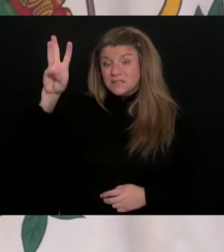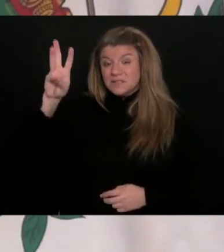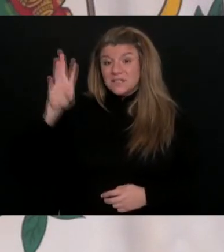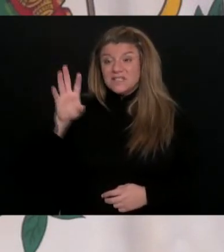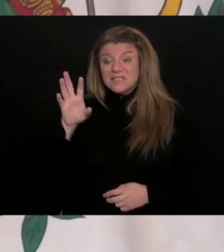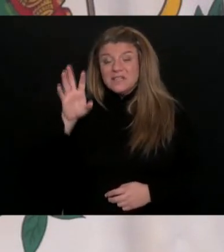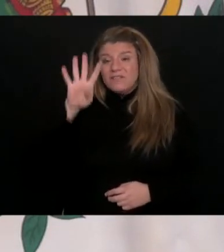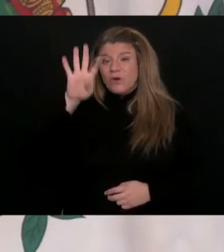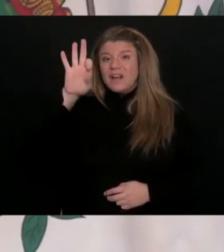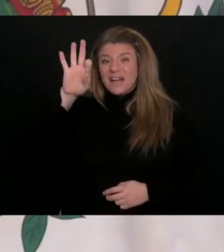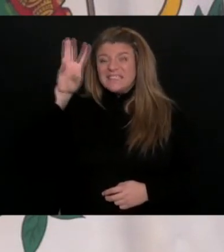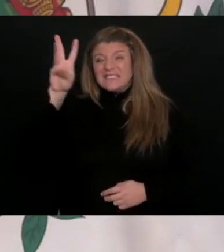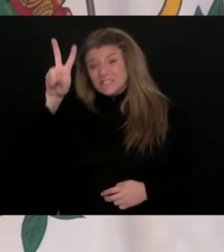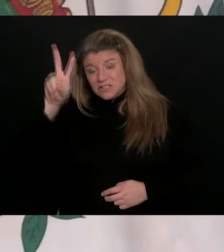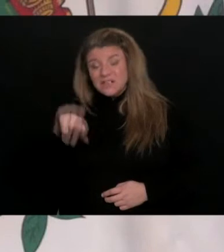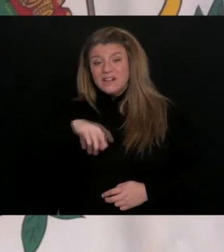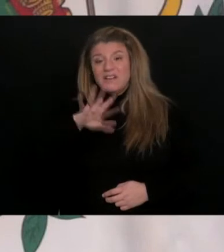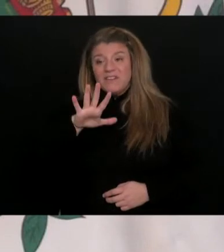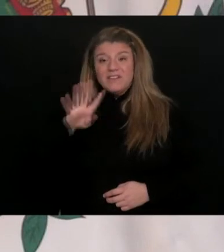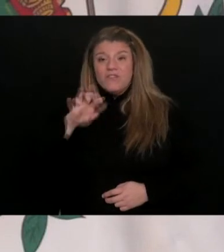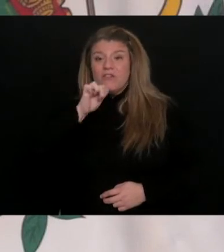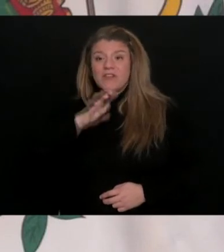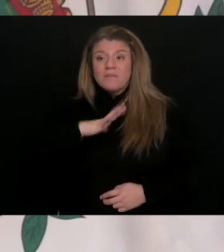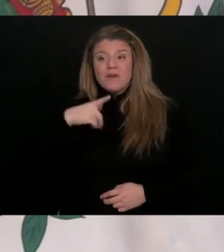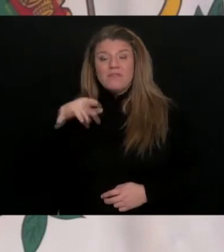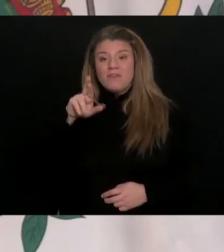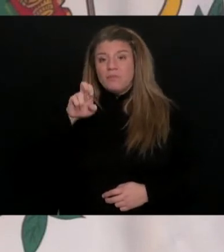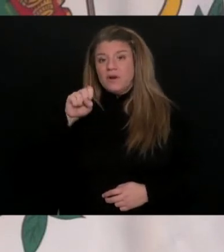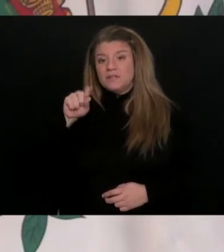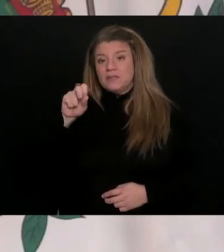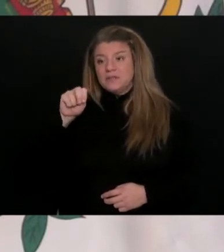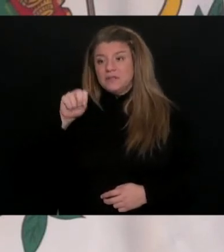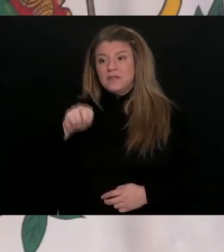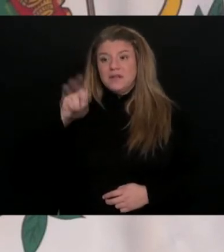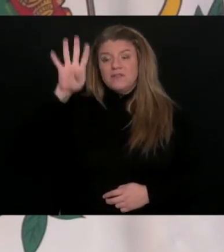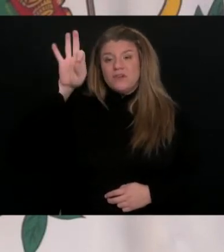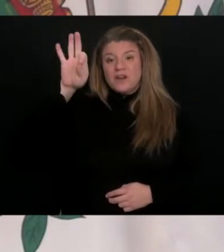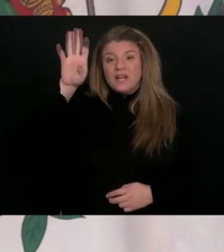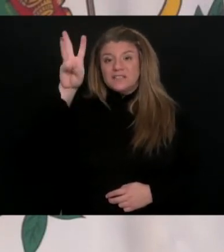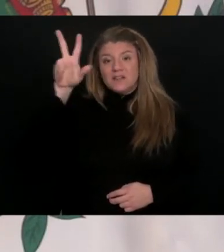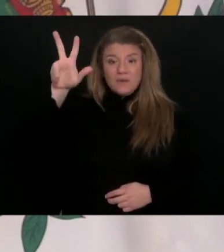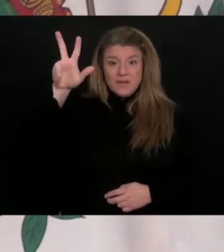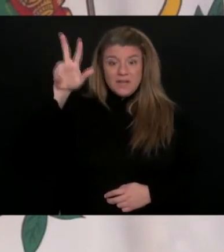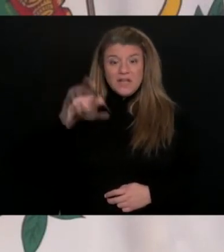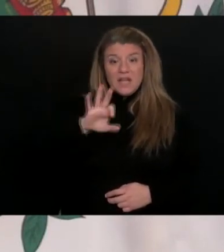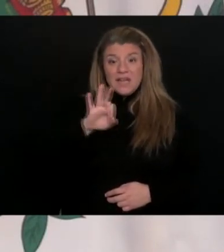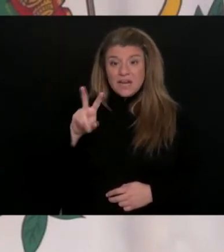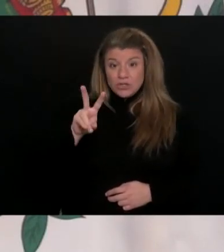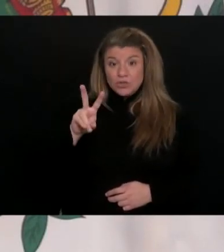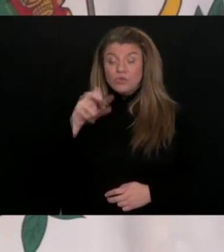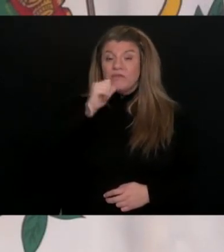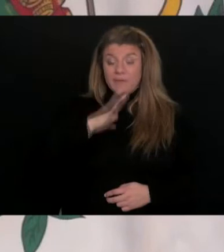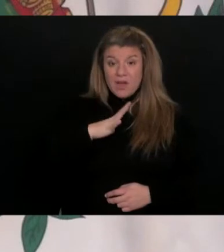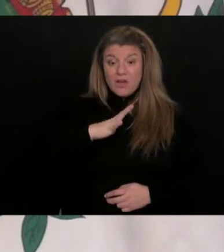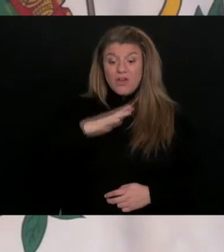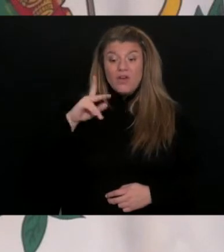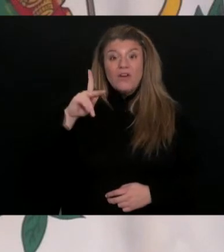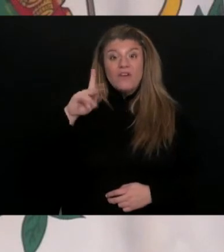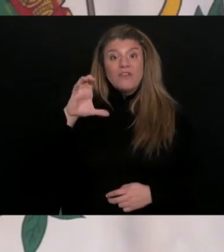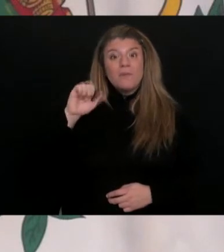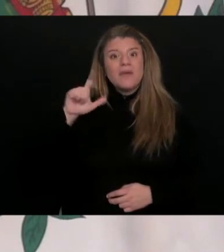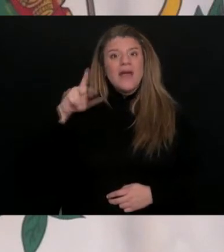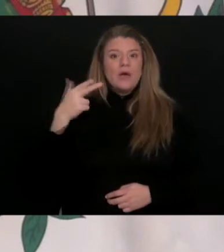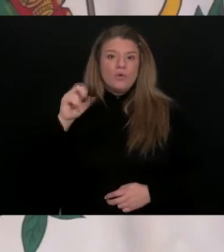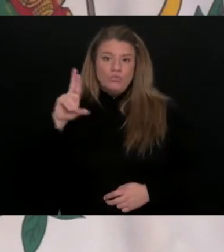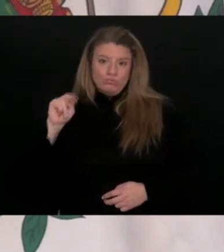4,962nd death is a 54-year-old female from Preston County. The 4,963rd death, a 92-year-old female from Calhoun